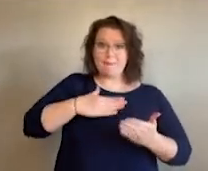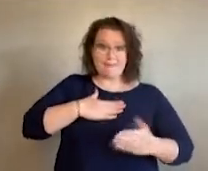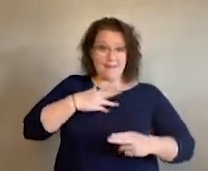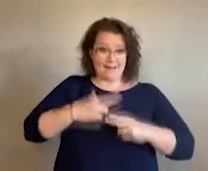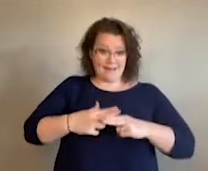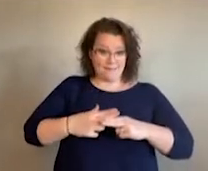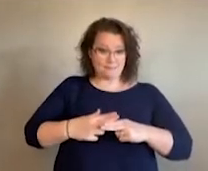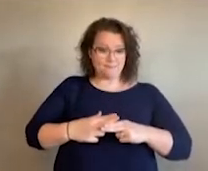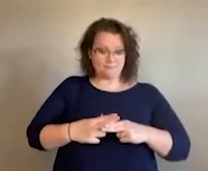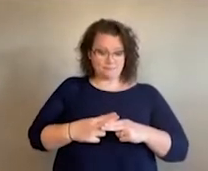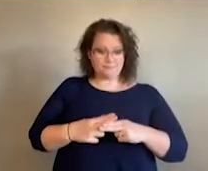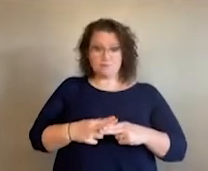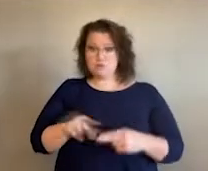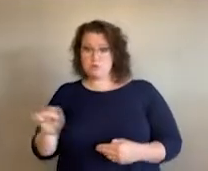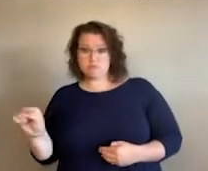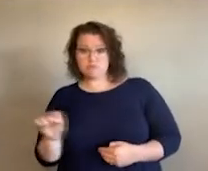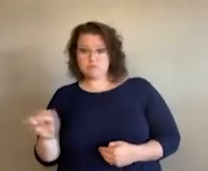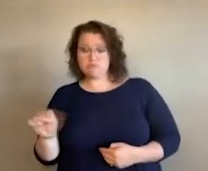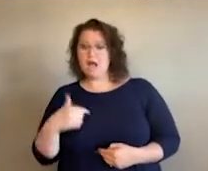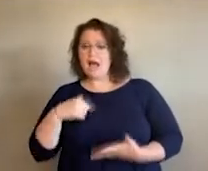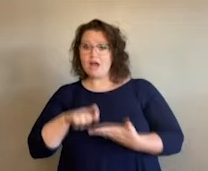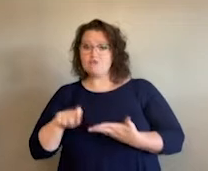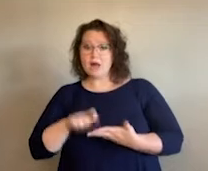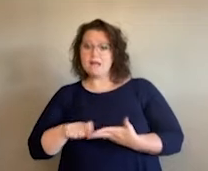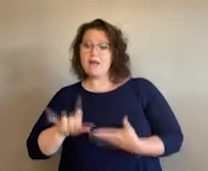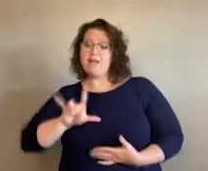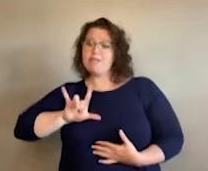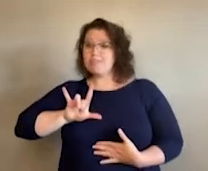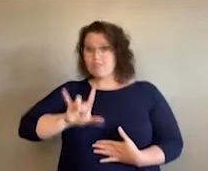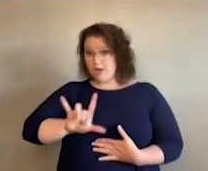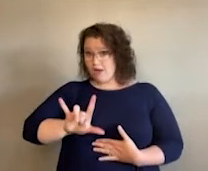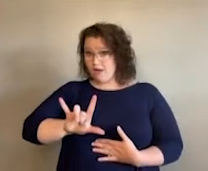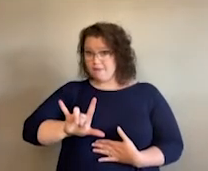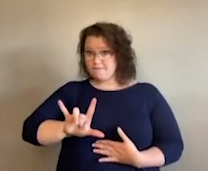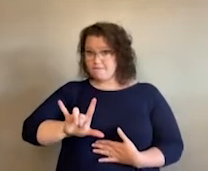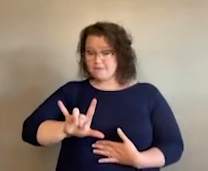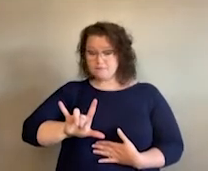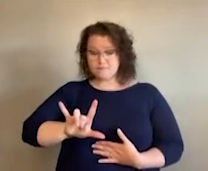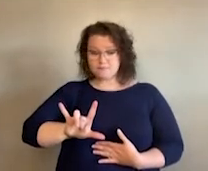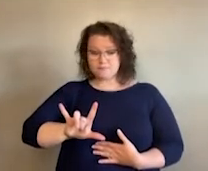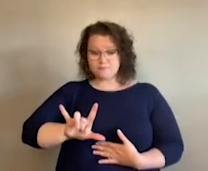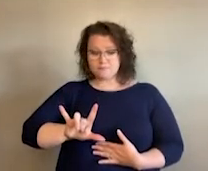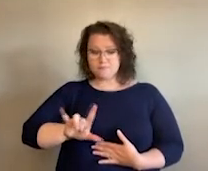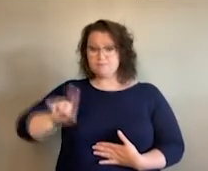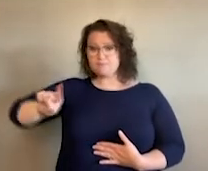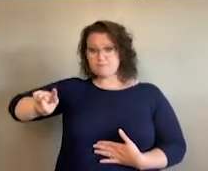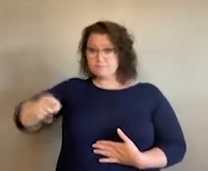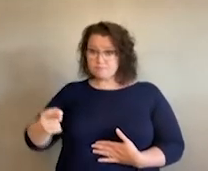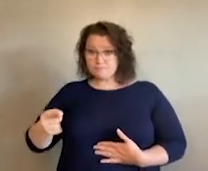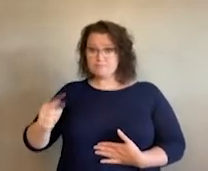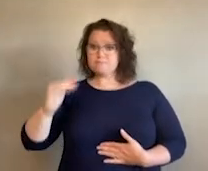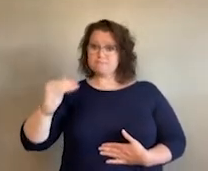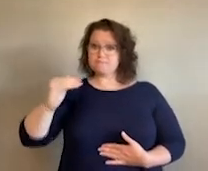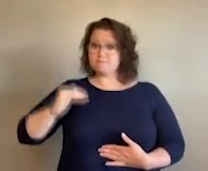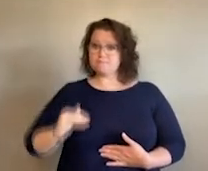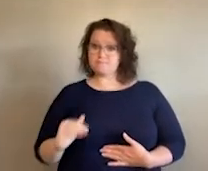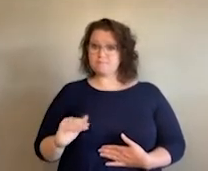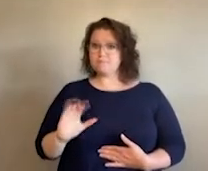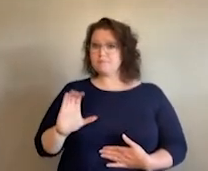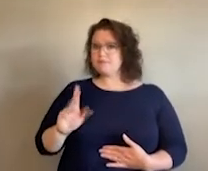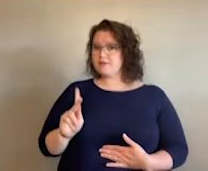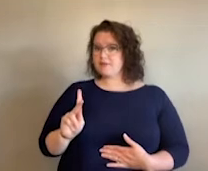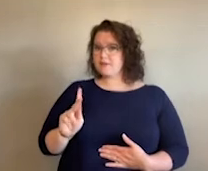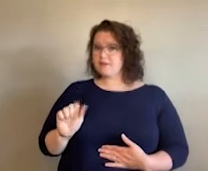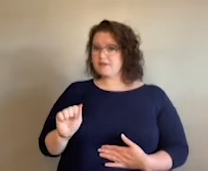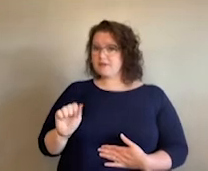name. So over here, I'm gonna write love. Then on the next line, I'm gonna write